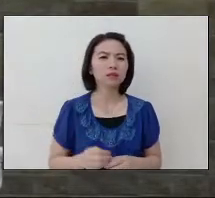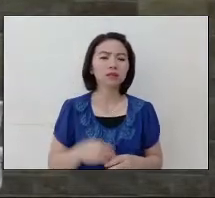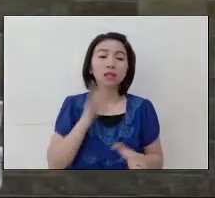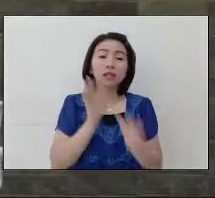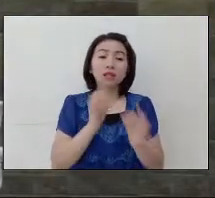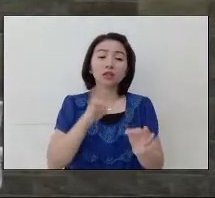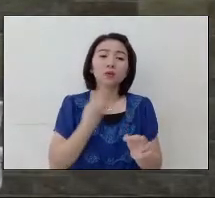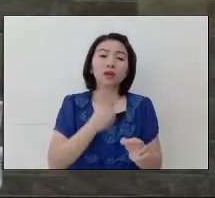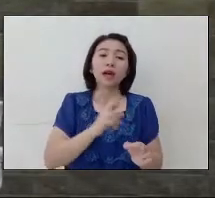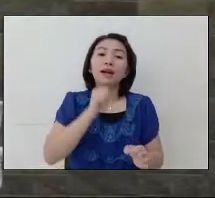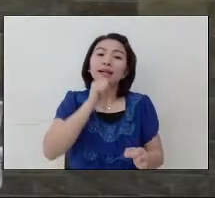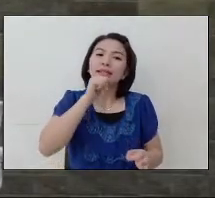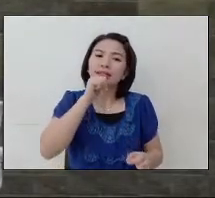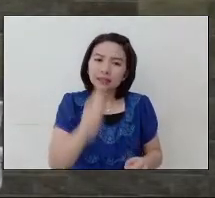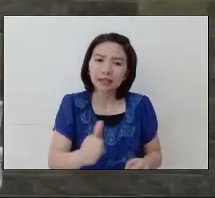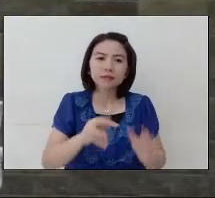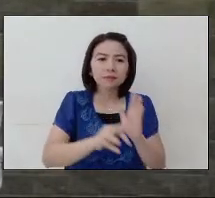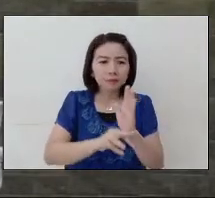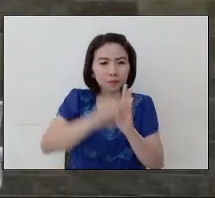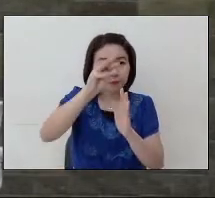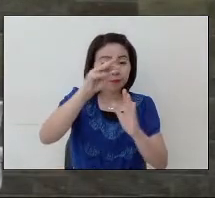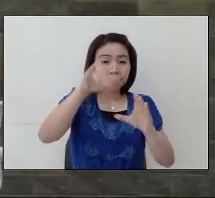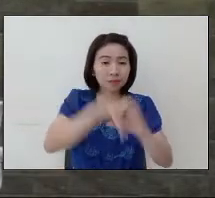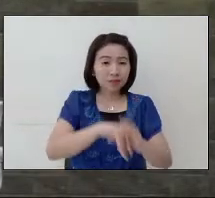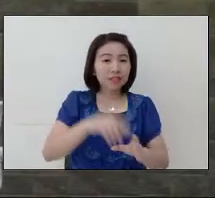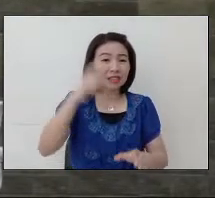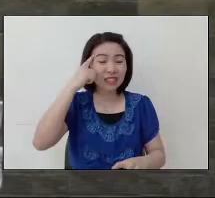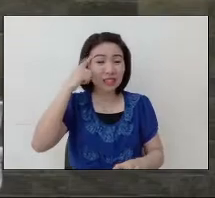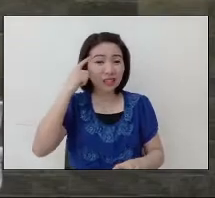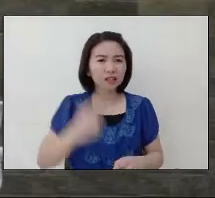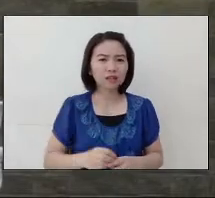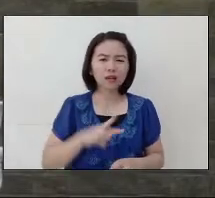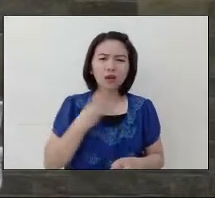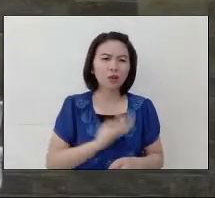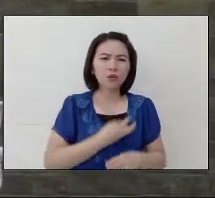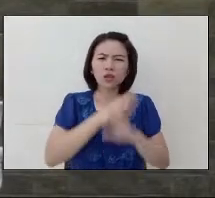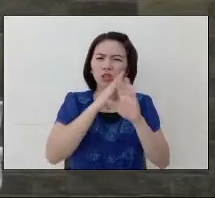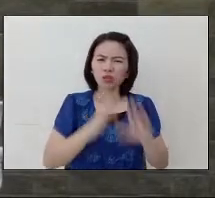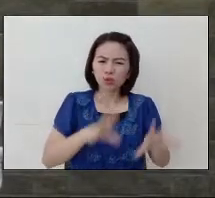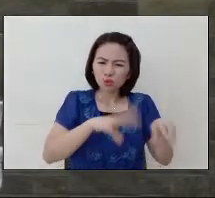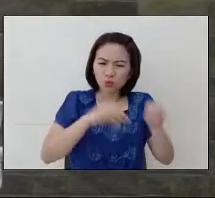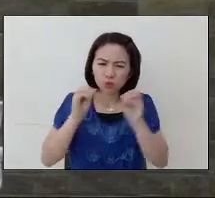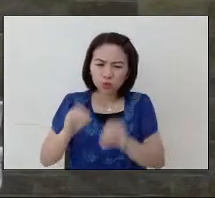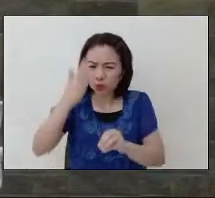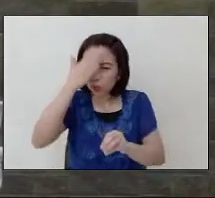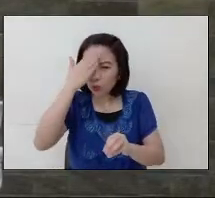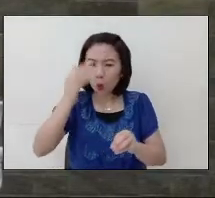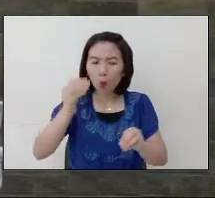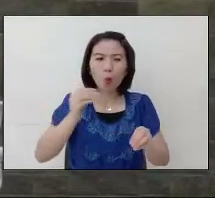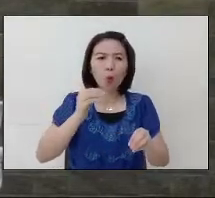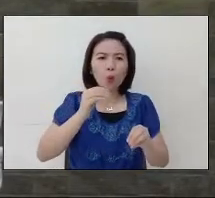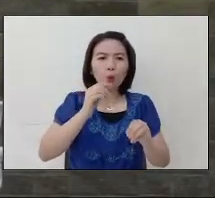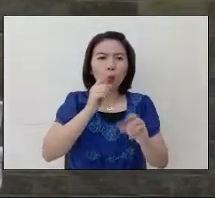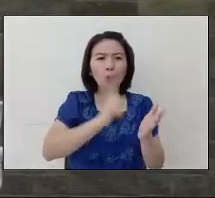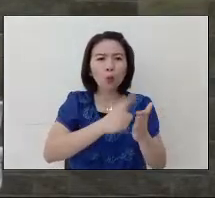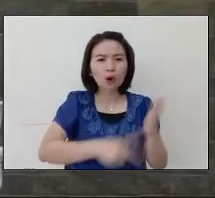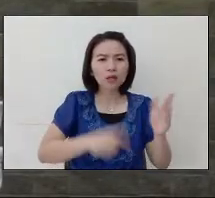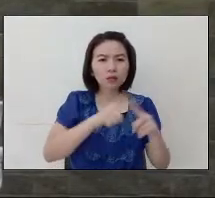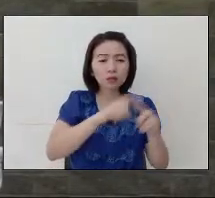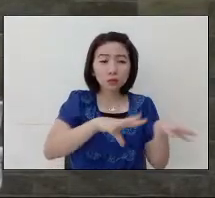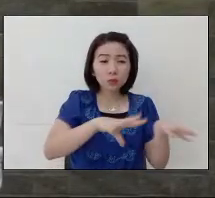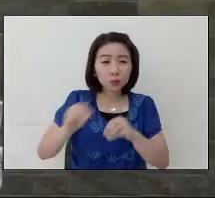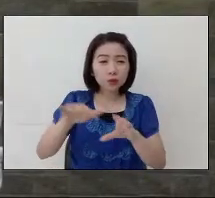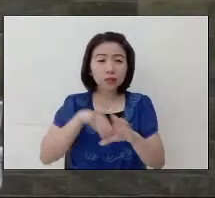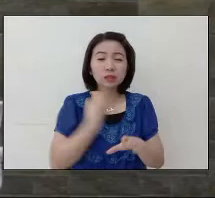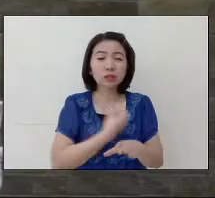no, sa pag-iisip, hindi po natin alam kung anong ilalagay natin dyan. Kaya nga si